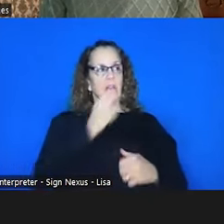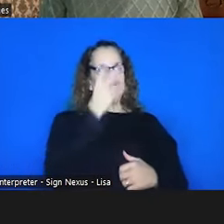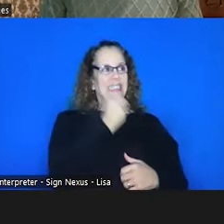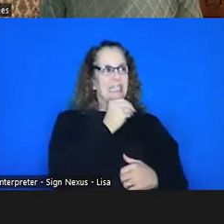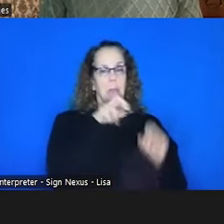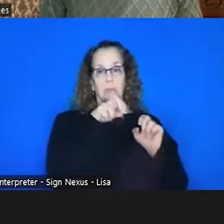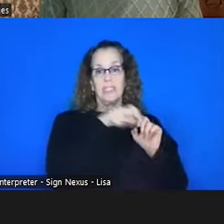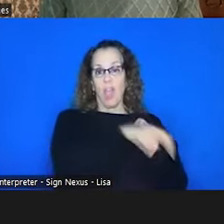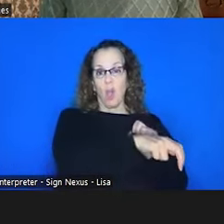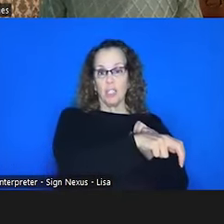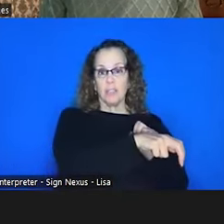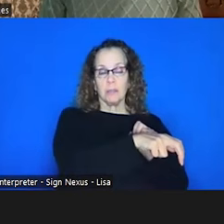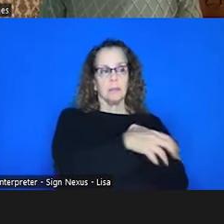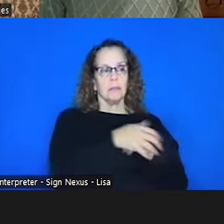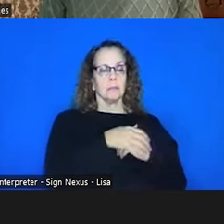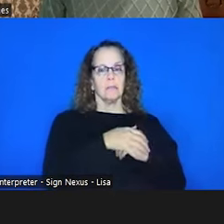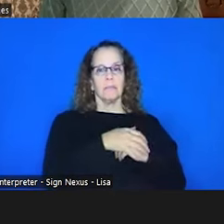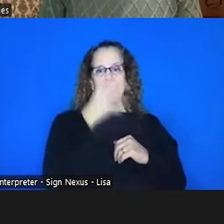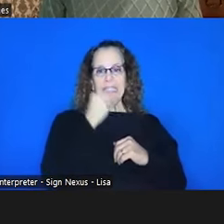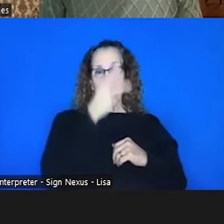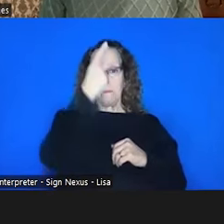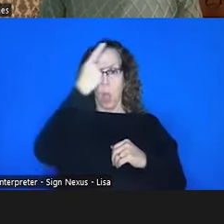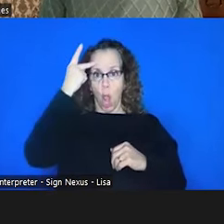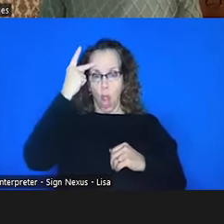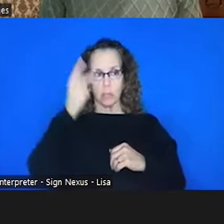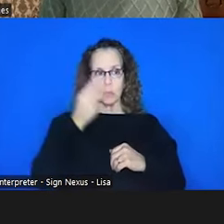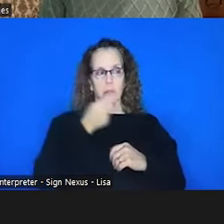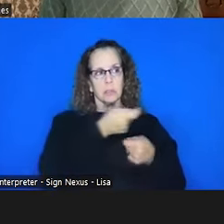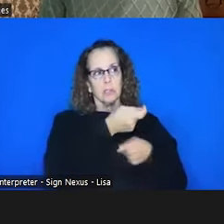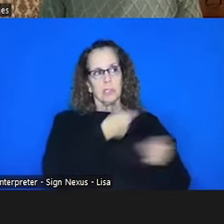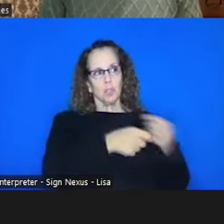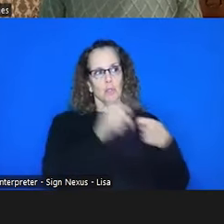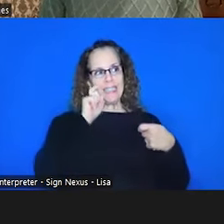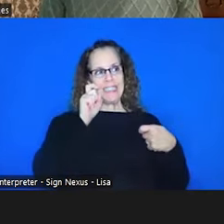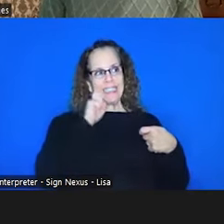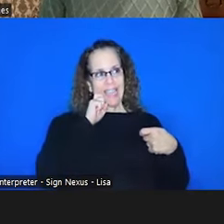They were trading sex for a safe place to sleep rather than go into our shelters,